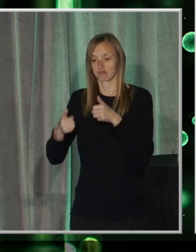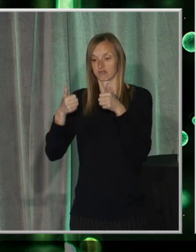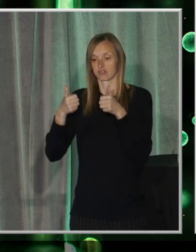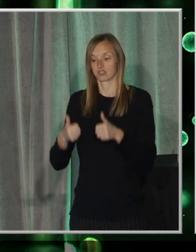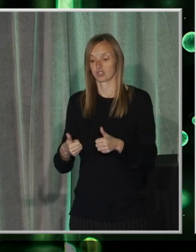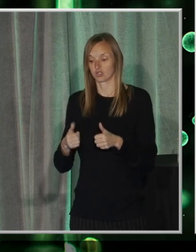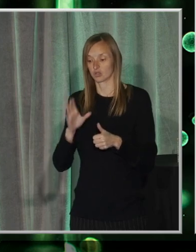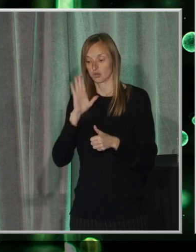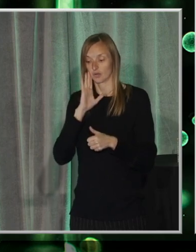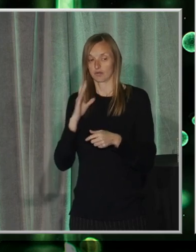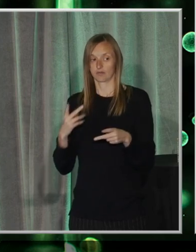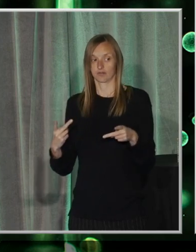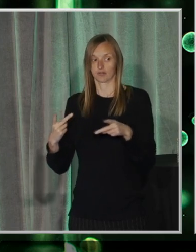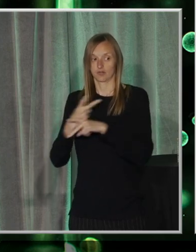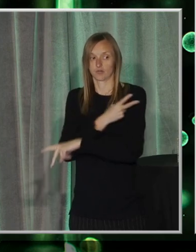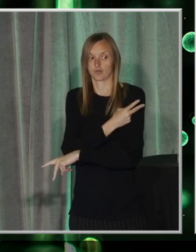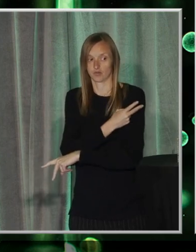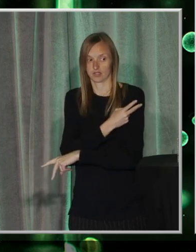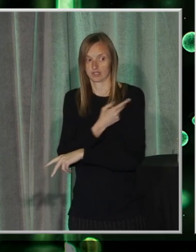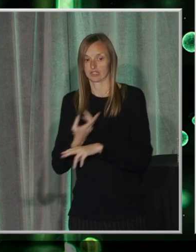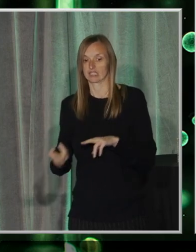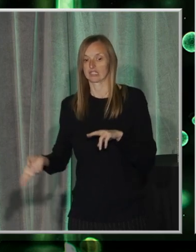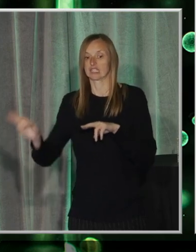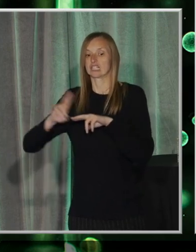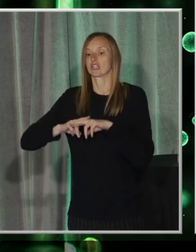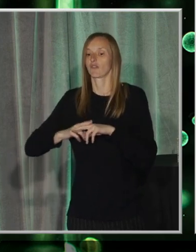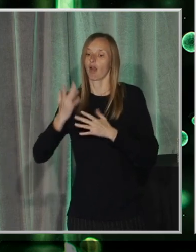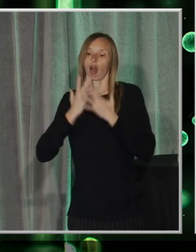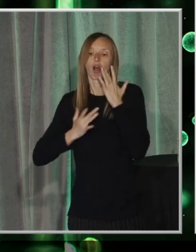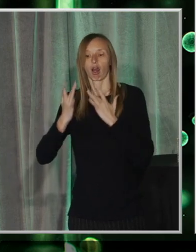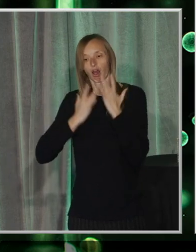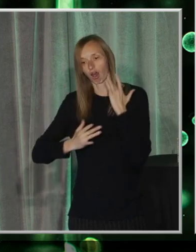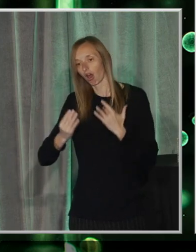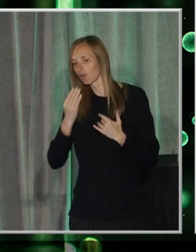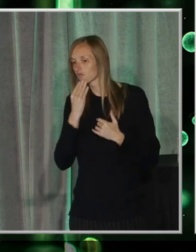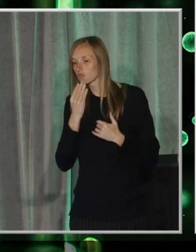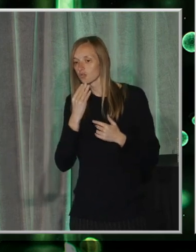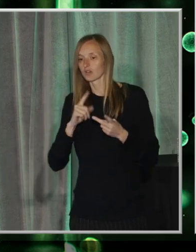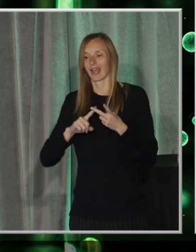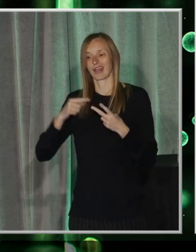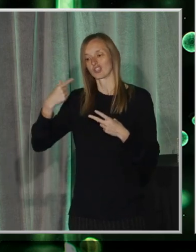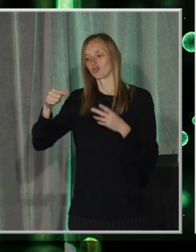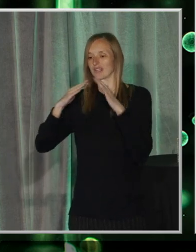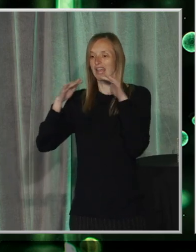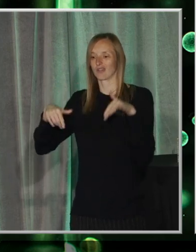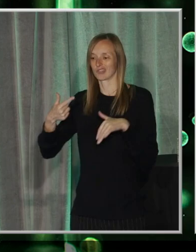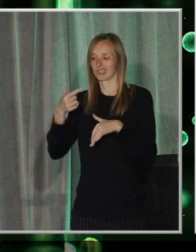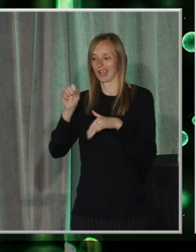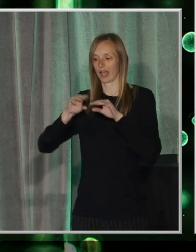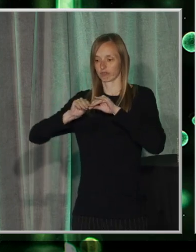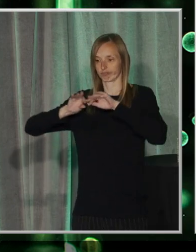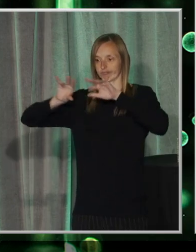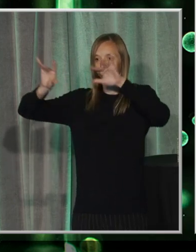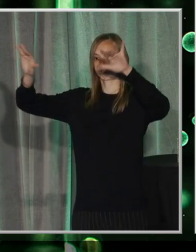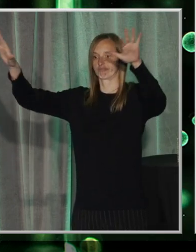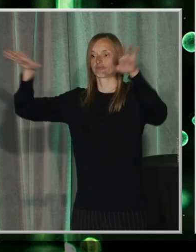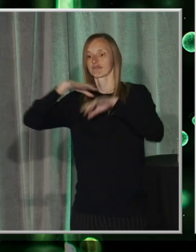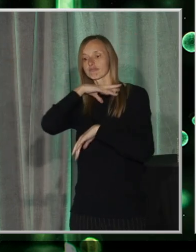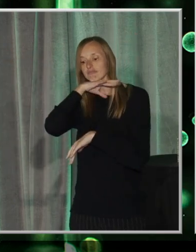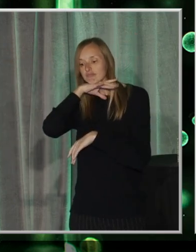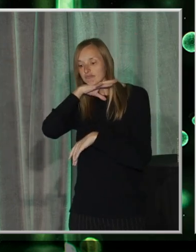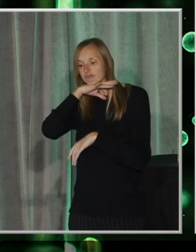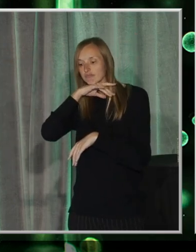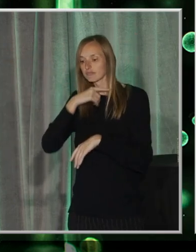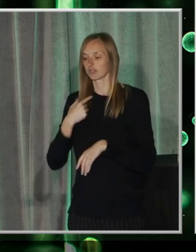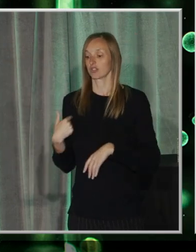Rwandan, where there will be increase of malnutrition, also the greenhouse gases. As Spring Fresh team, we